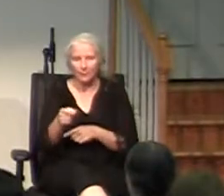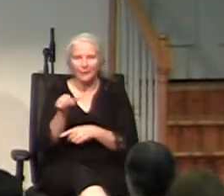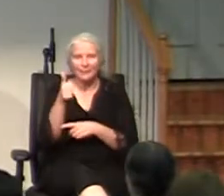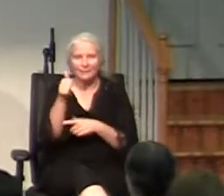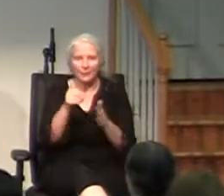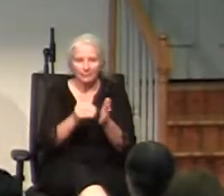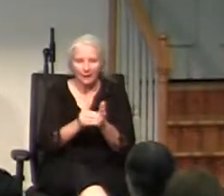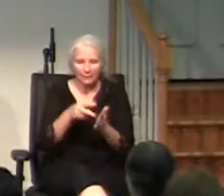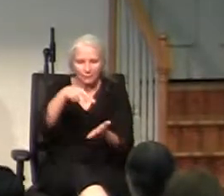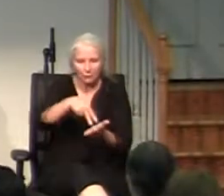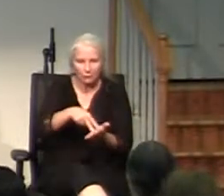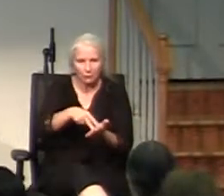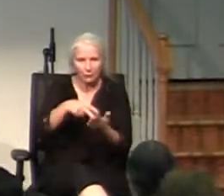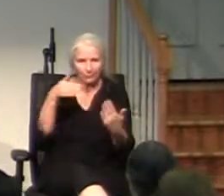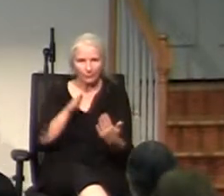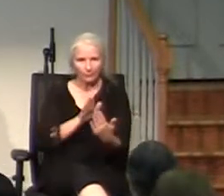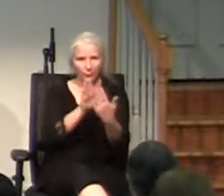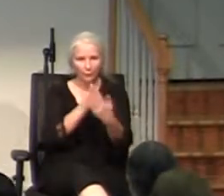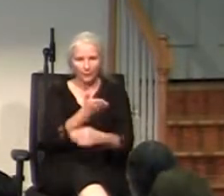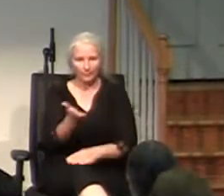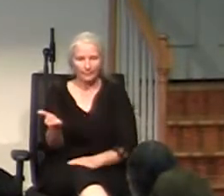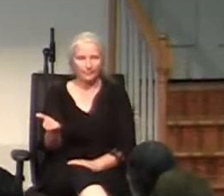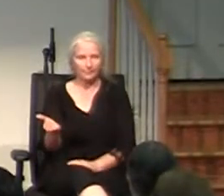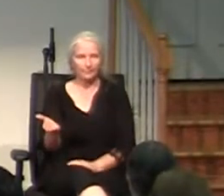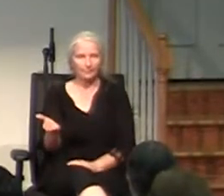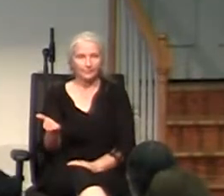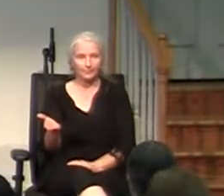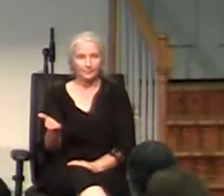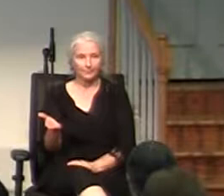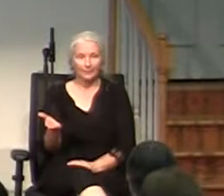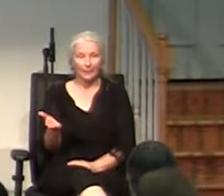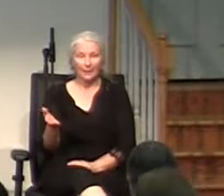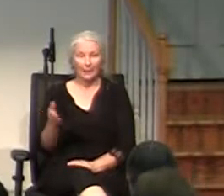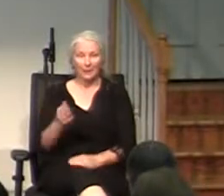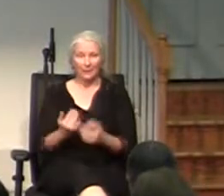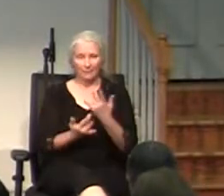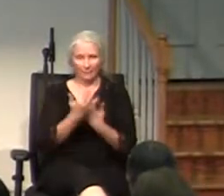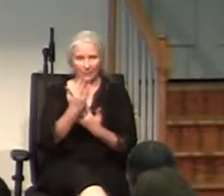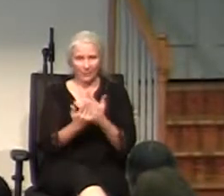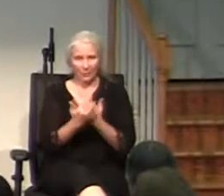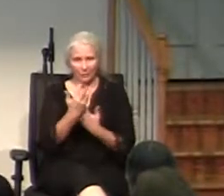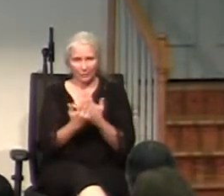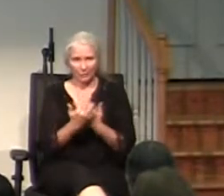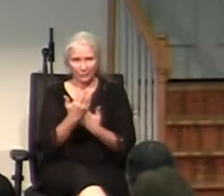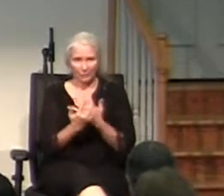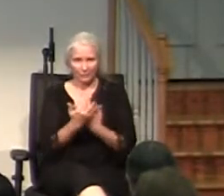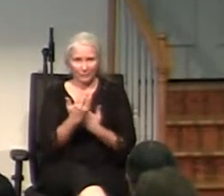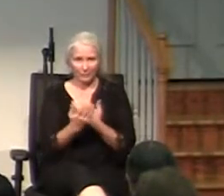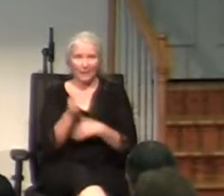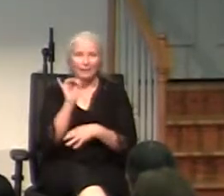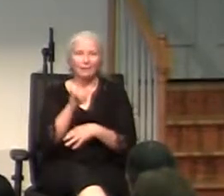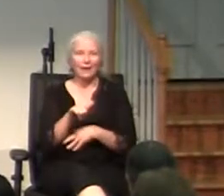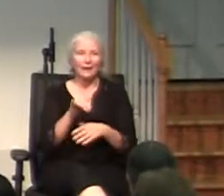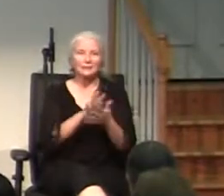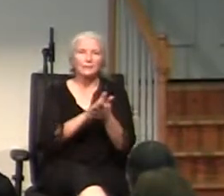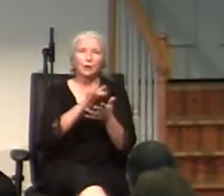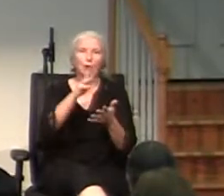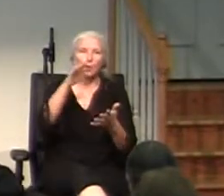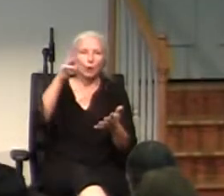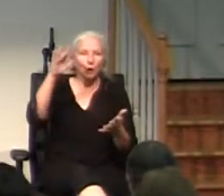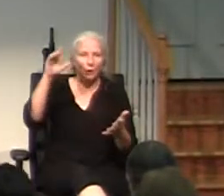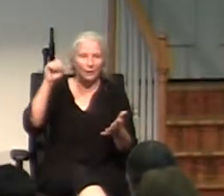10,000 stood before him. The picture, now that the fire, evidently it was the the glory of his